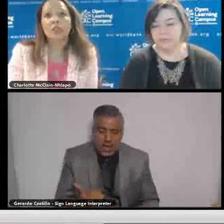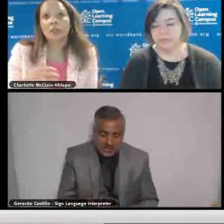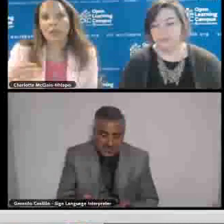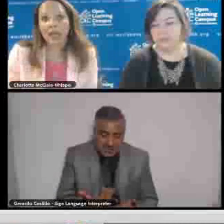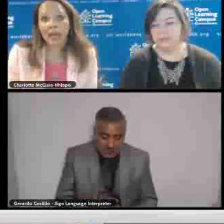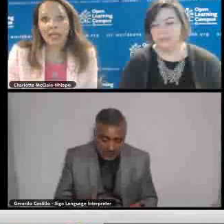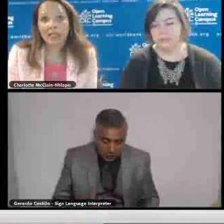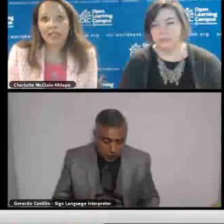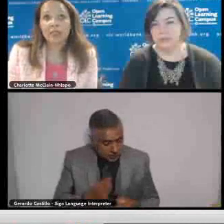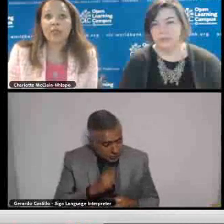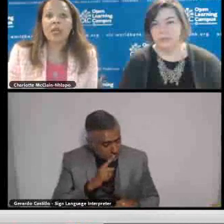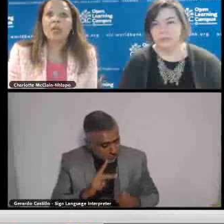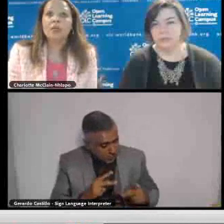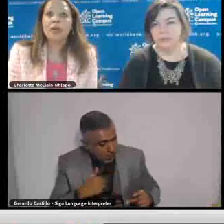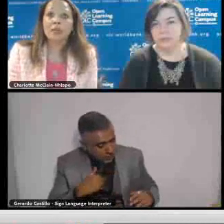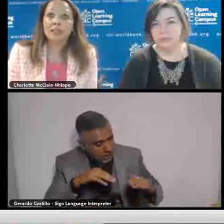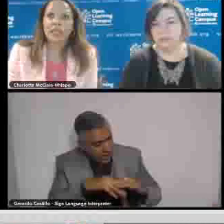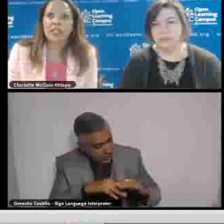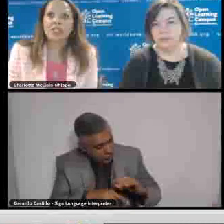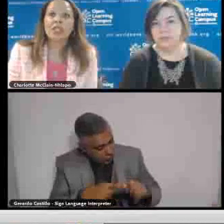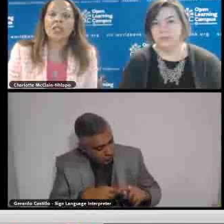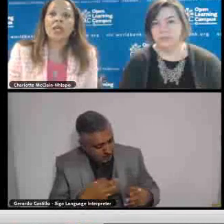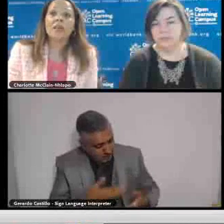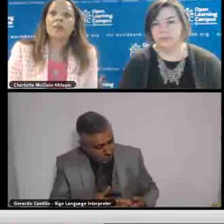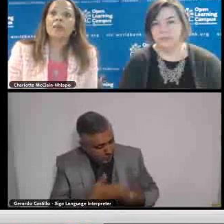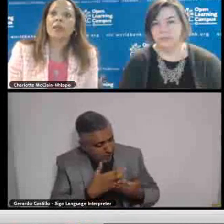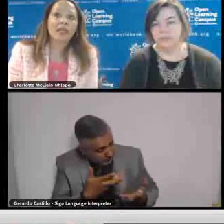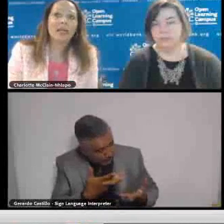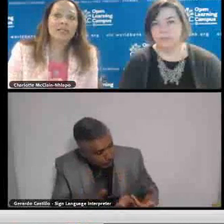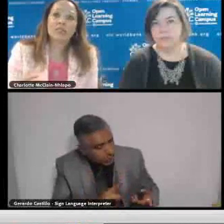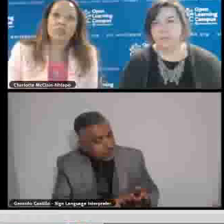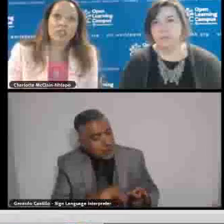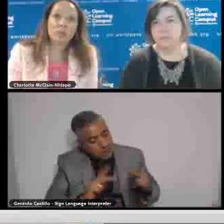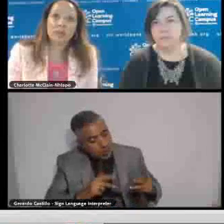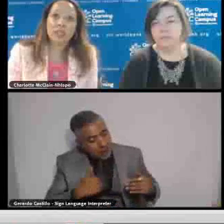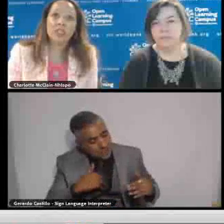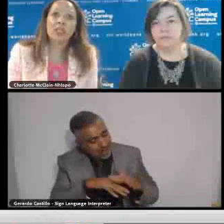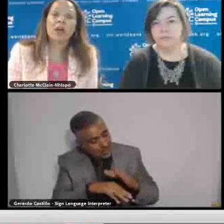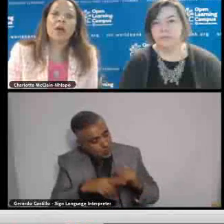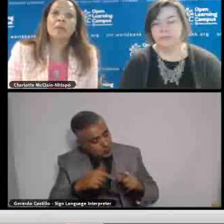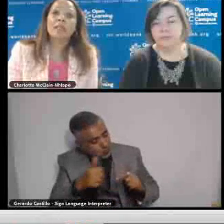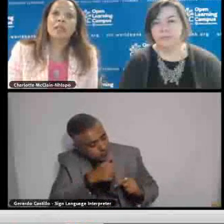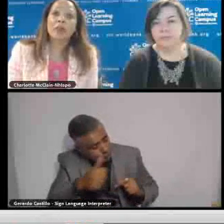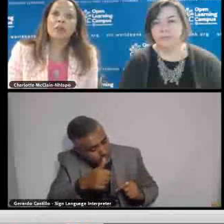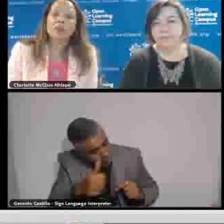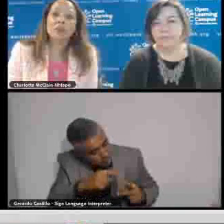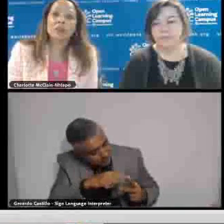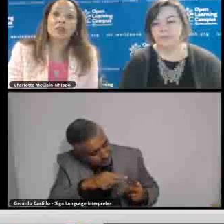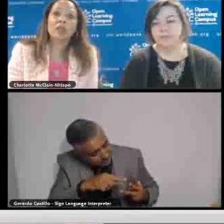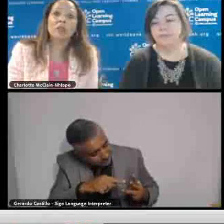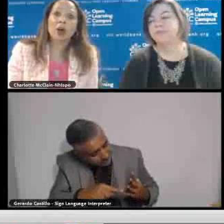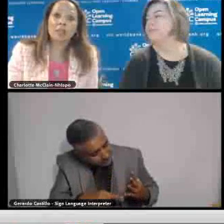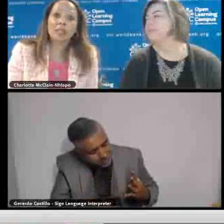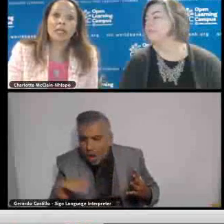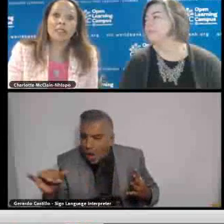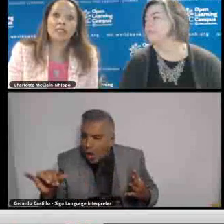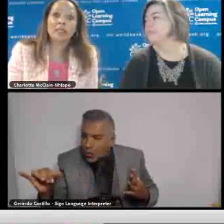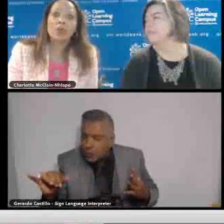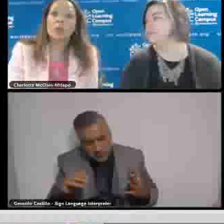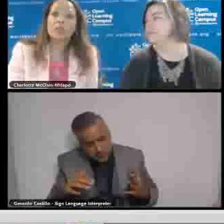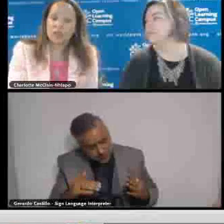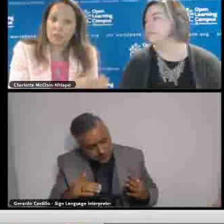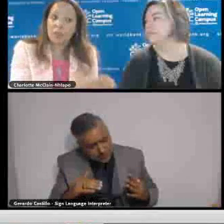had access to rehabilitation, that people had access to transportation, but then also to make sure that beyond that, we